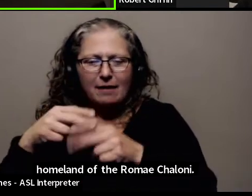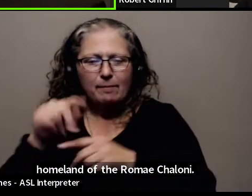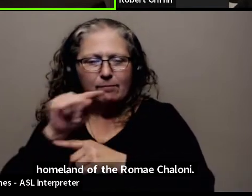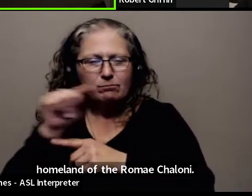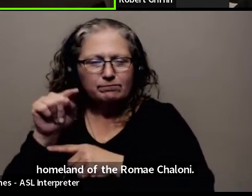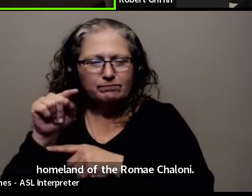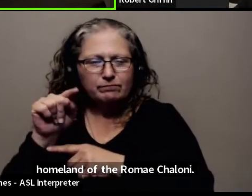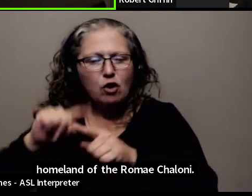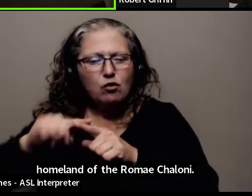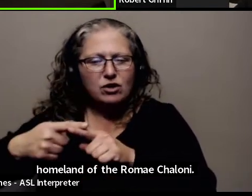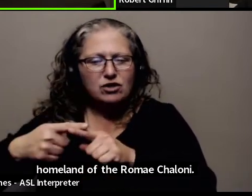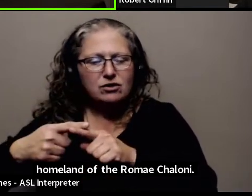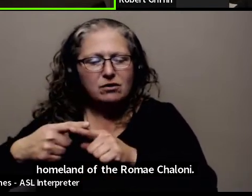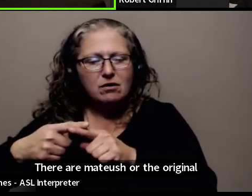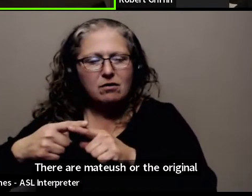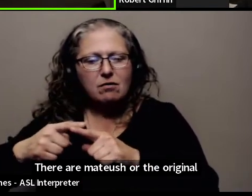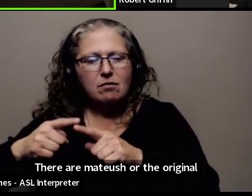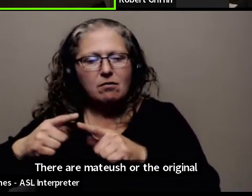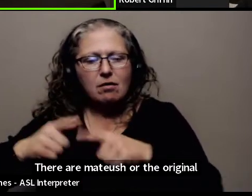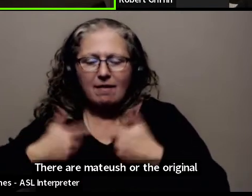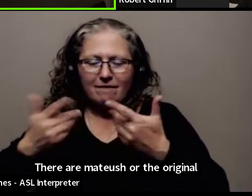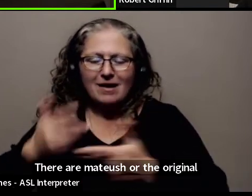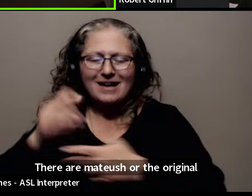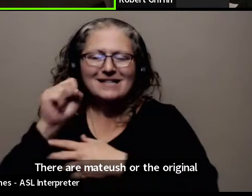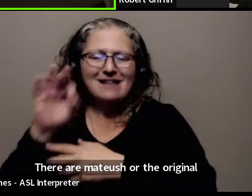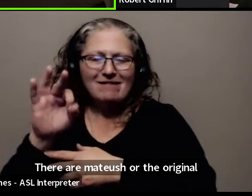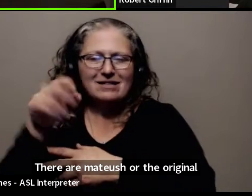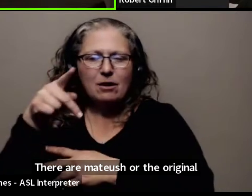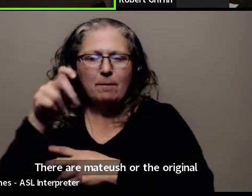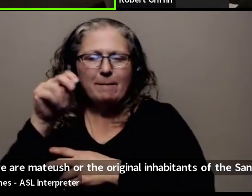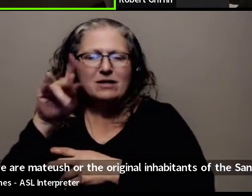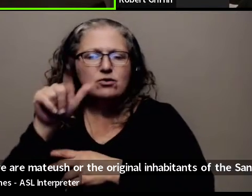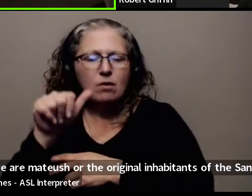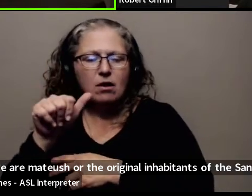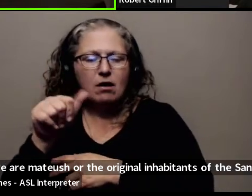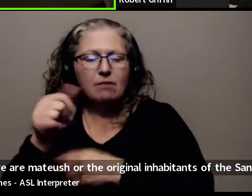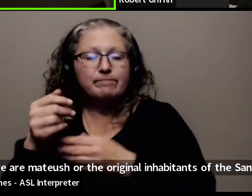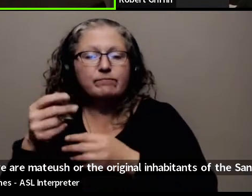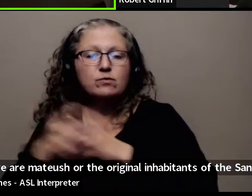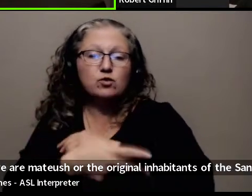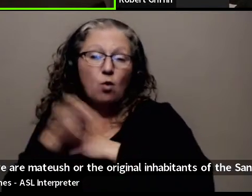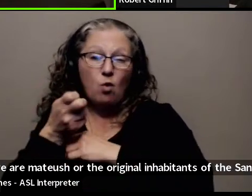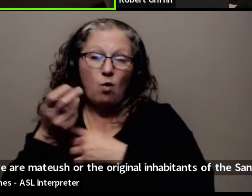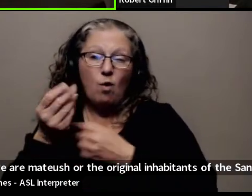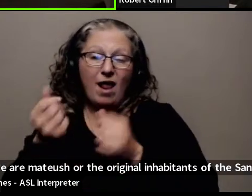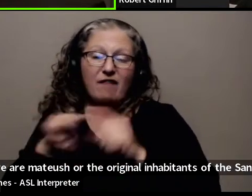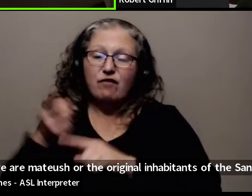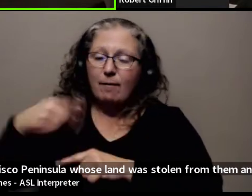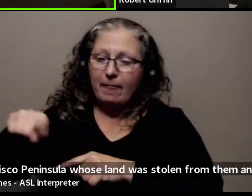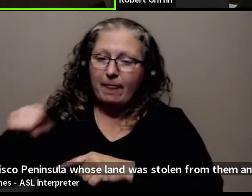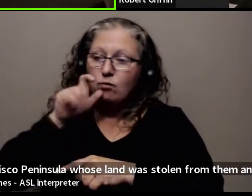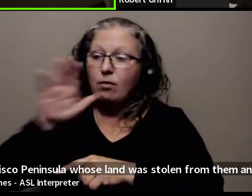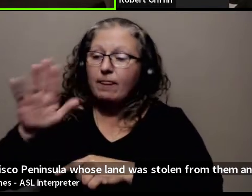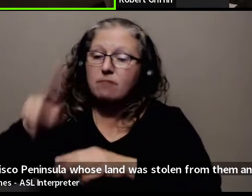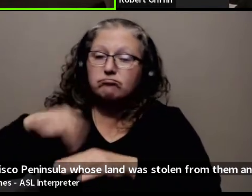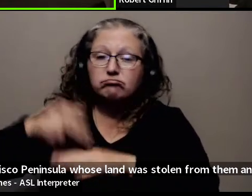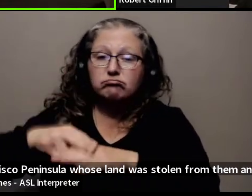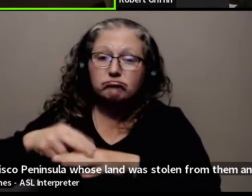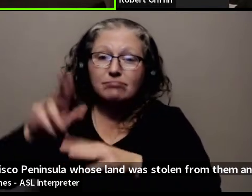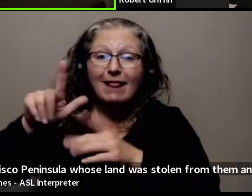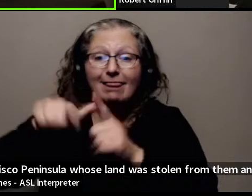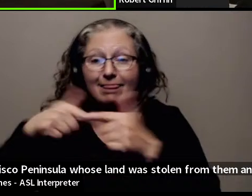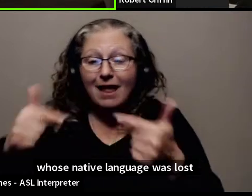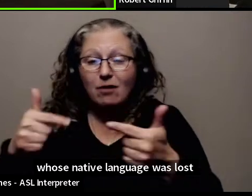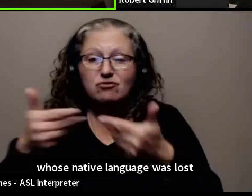the original inhabitants of the San Francisco Peninsula, whose land was stolen from them and whose native language was lost because